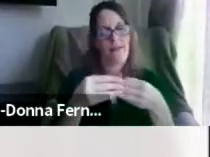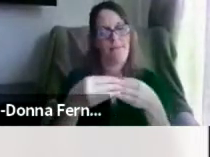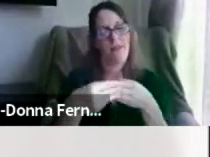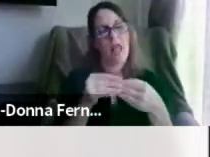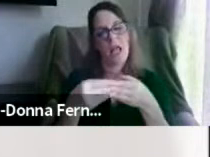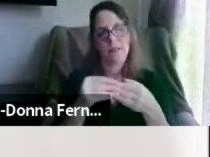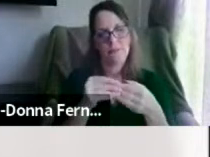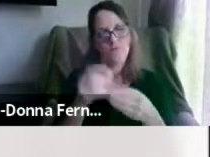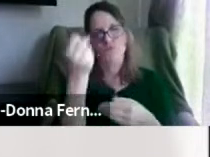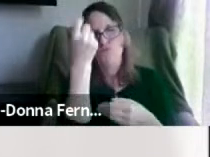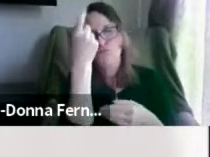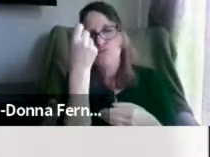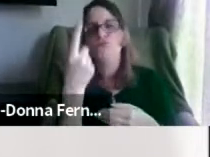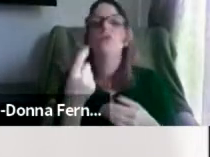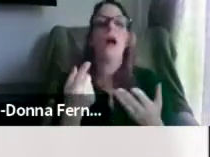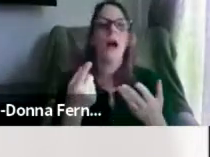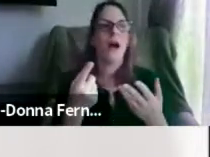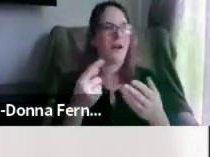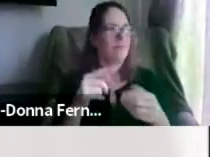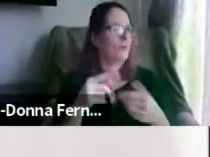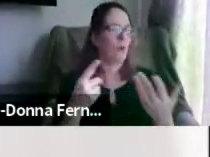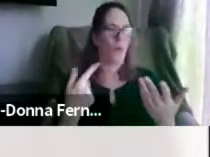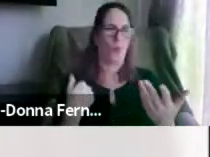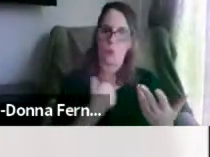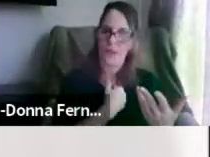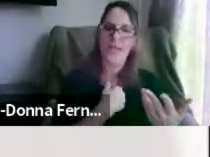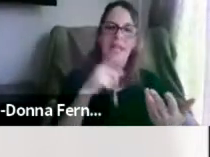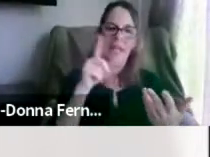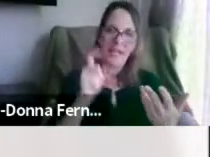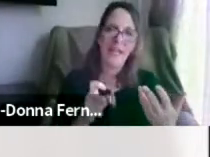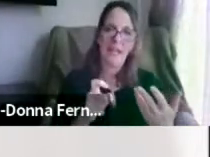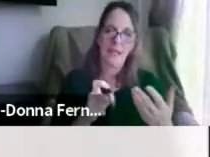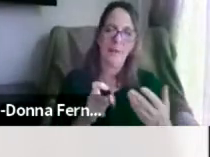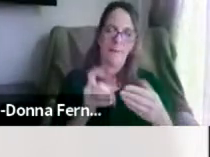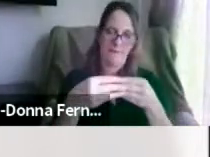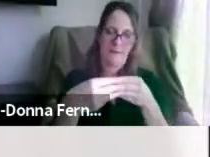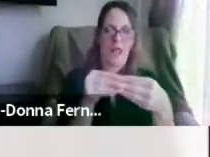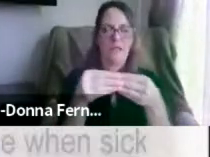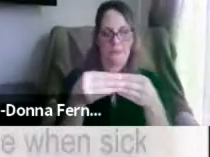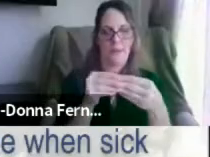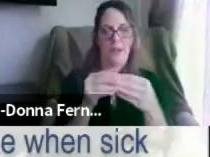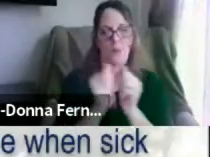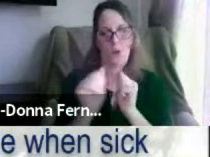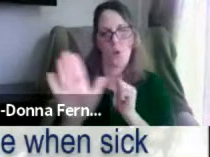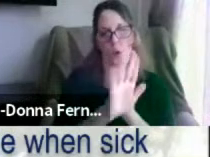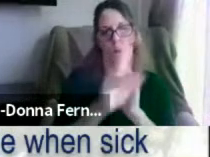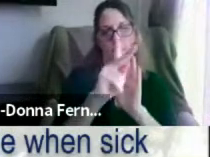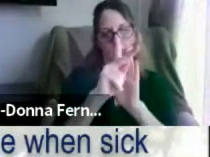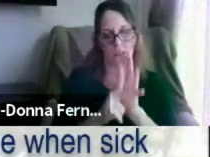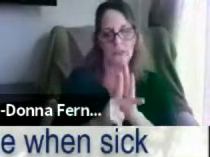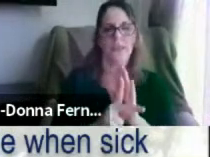course, health guidance is changing regularly, so we do need to keep that flexible.